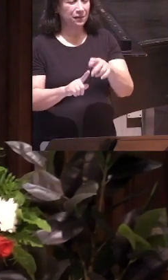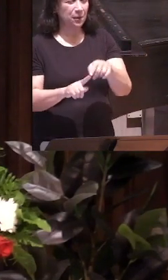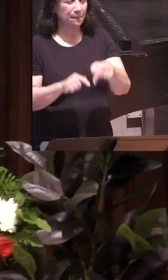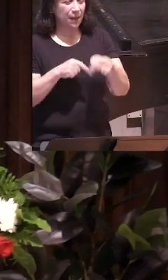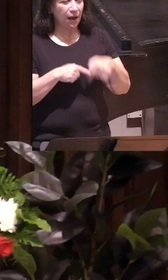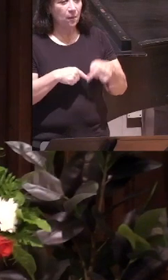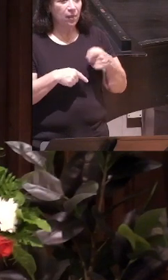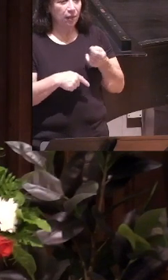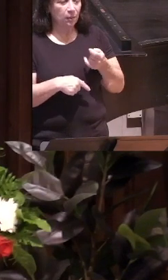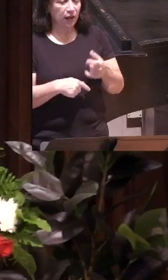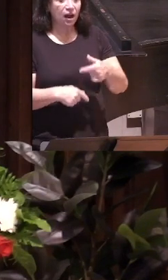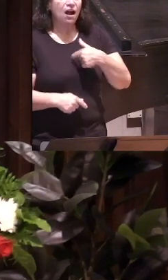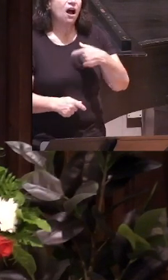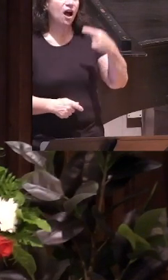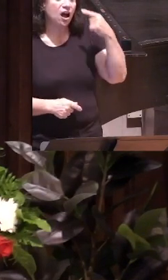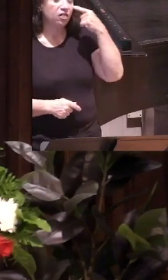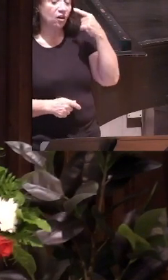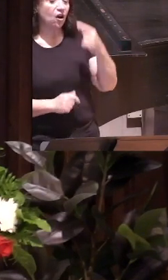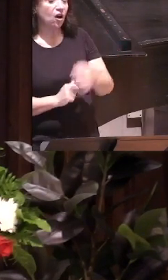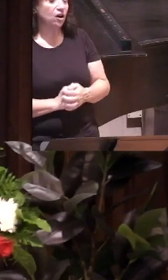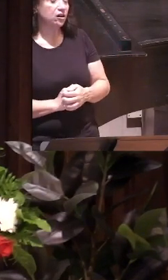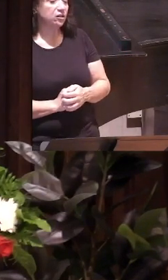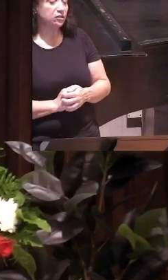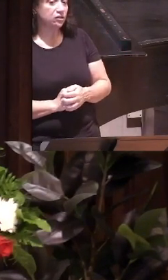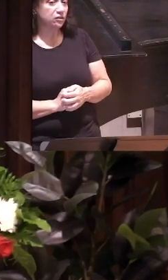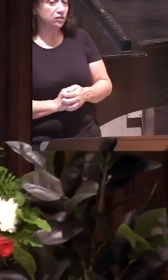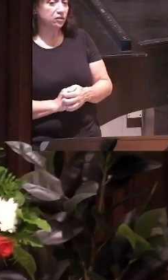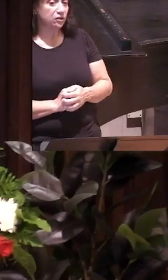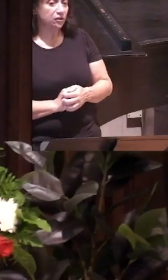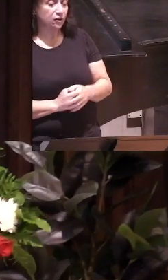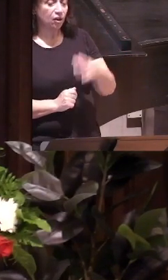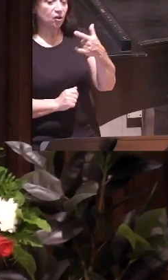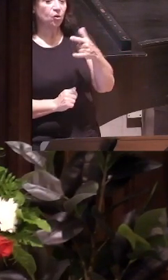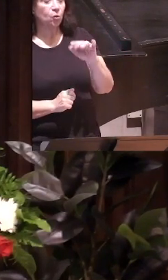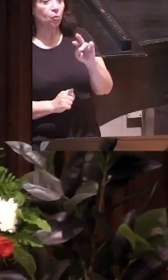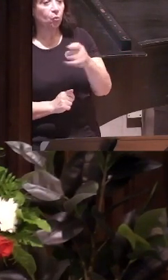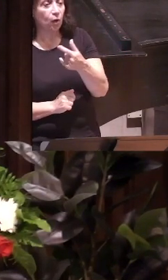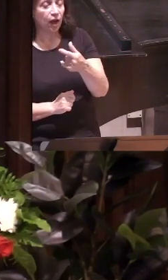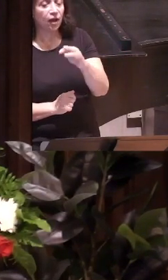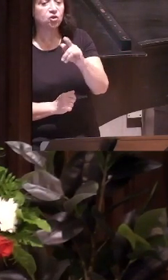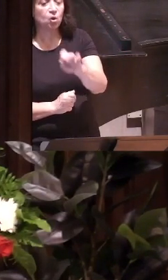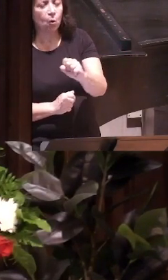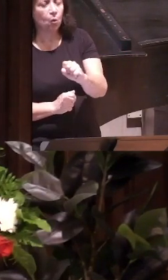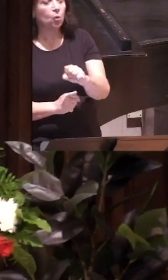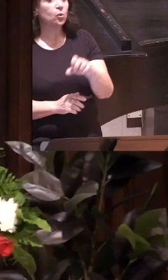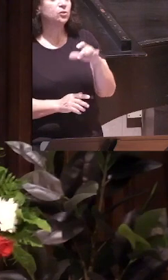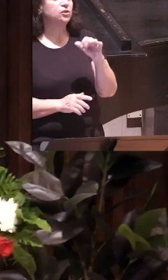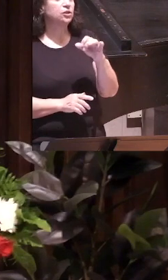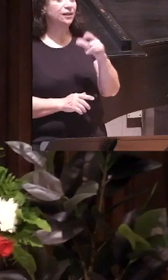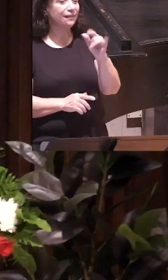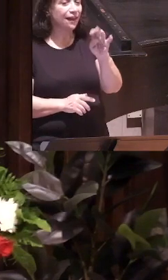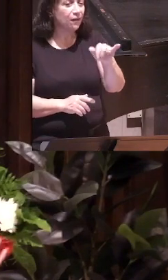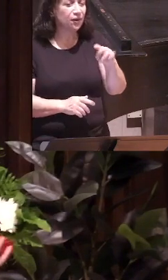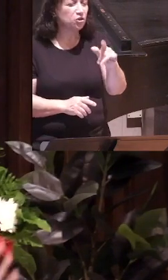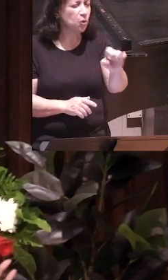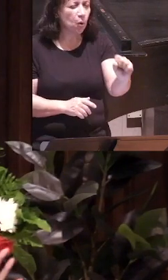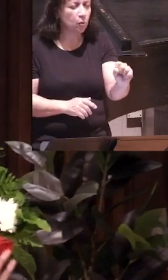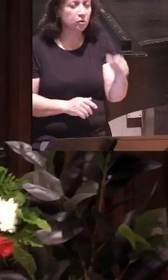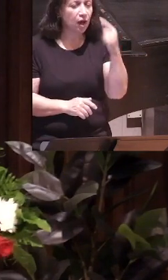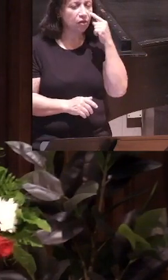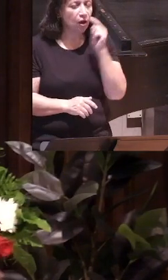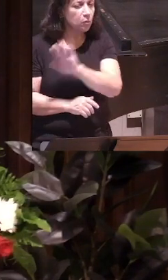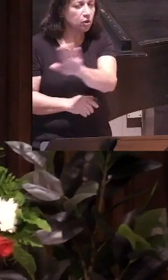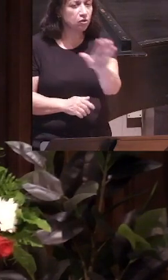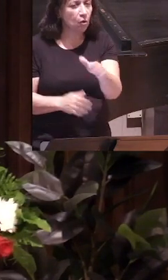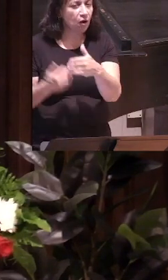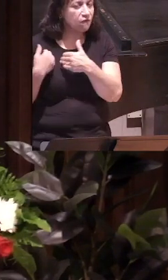I thought that it was Greg Jones and Larry Jones and Shelley Stewart. I thought it was your fault, so I apologize.